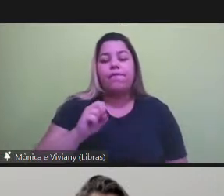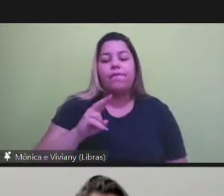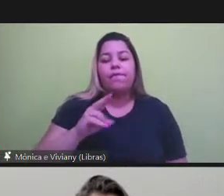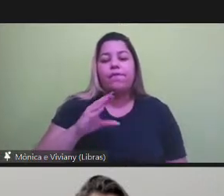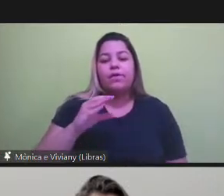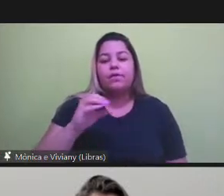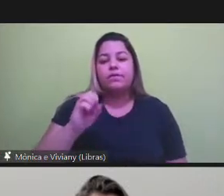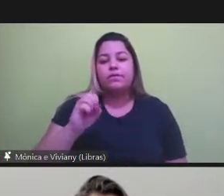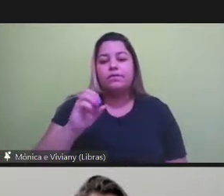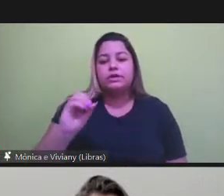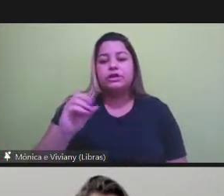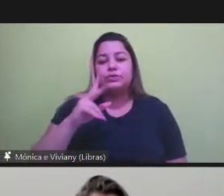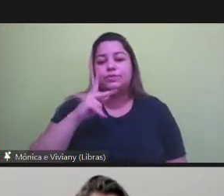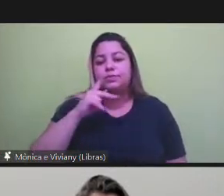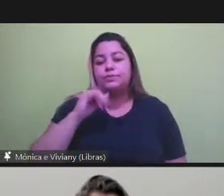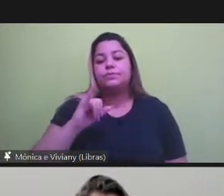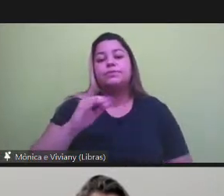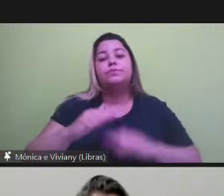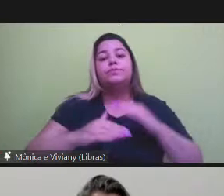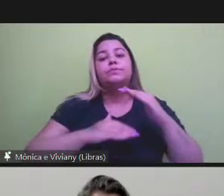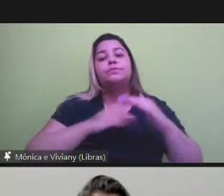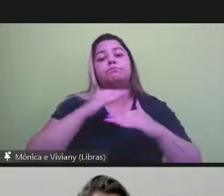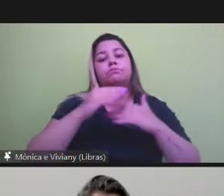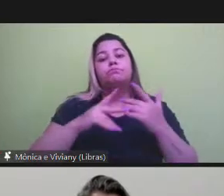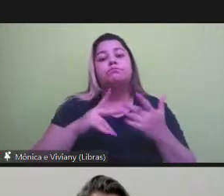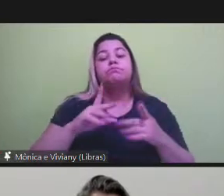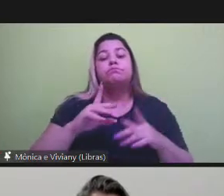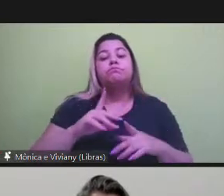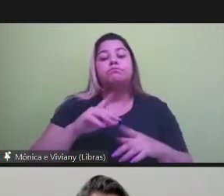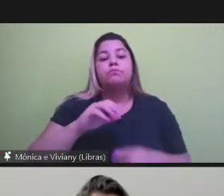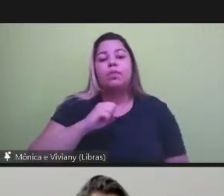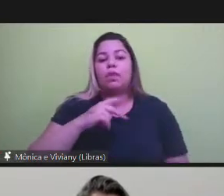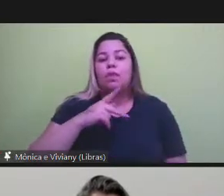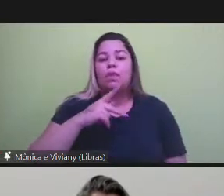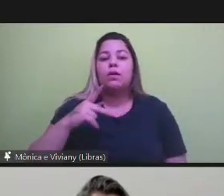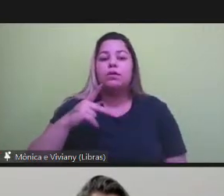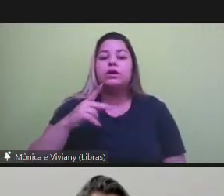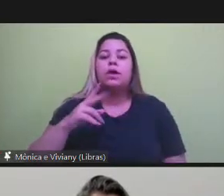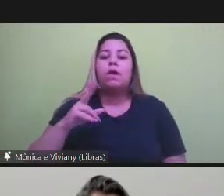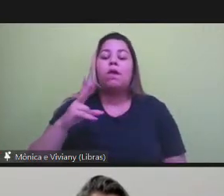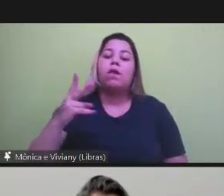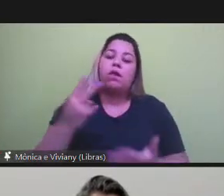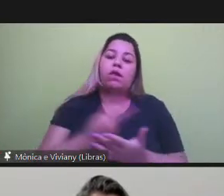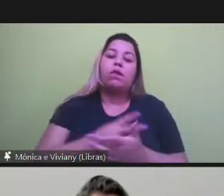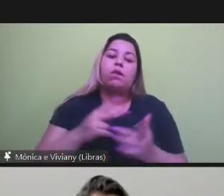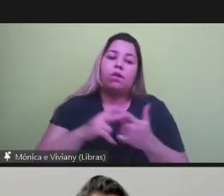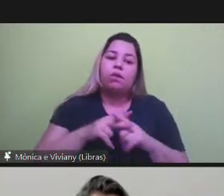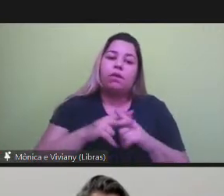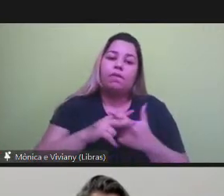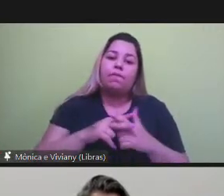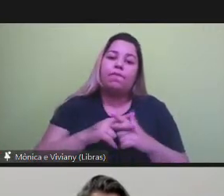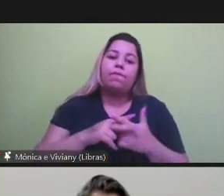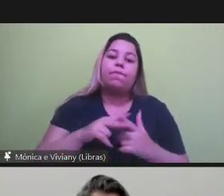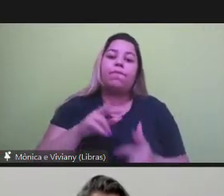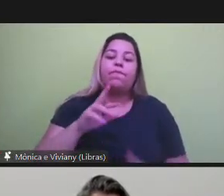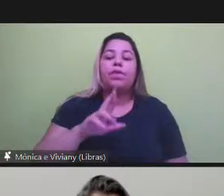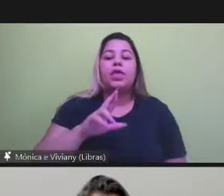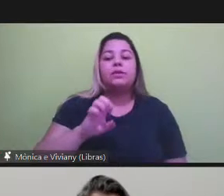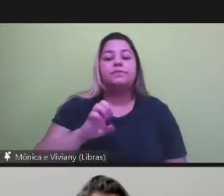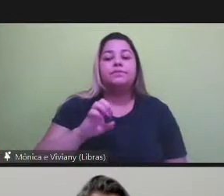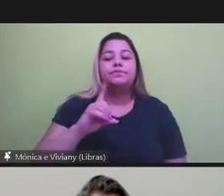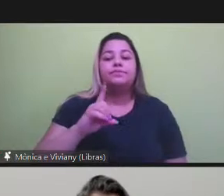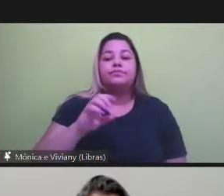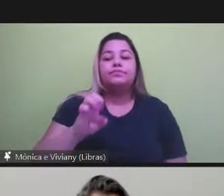with some success in Portugal that developed a platform, a digital platform that worked with like a